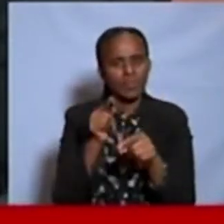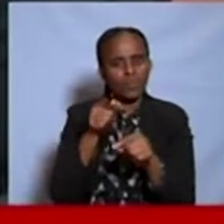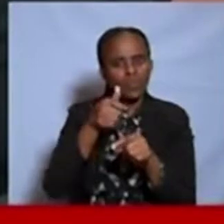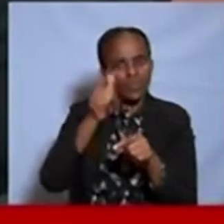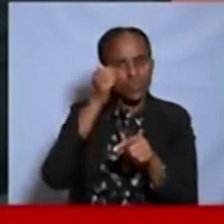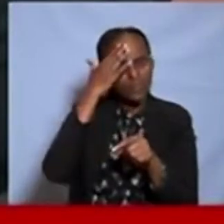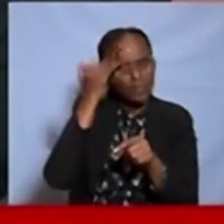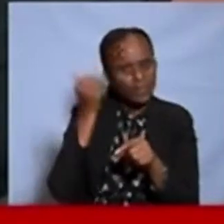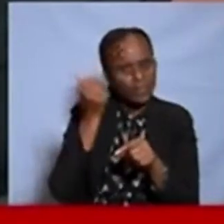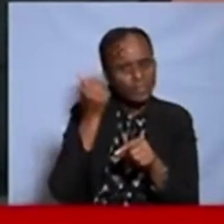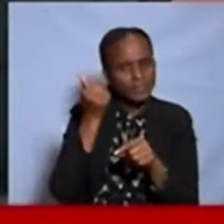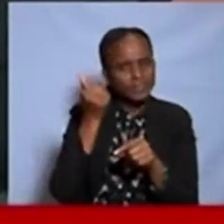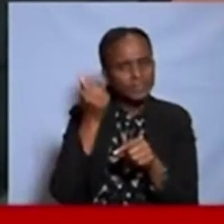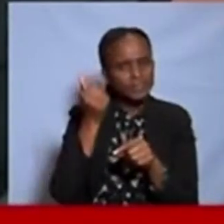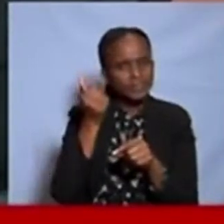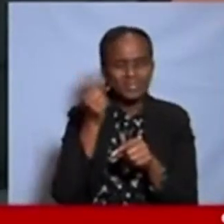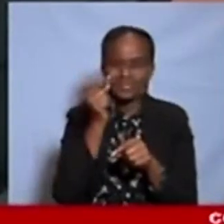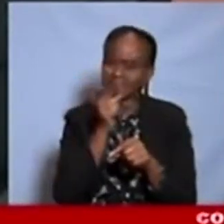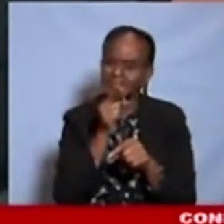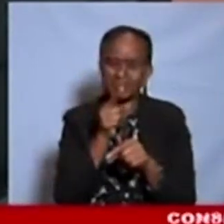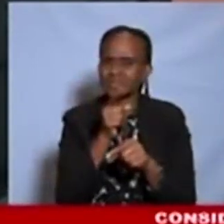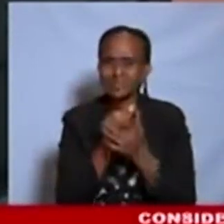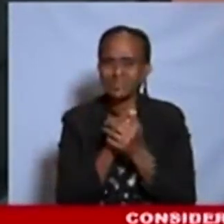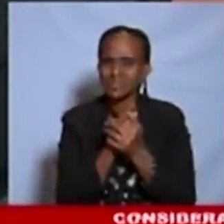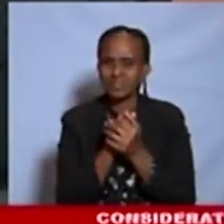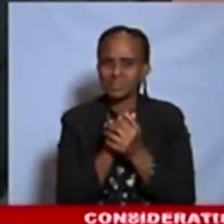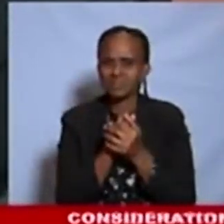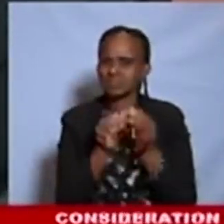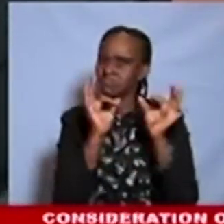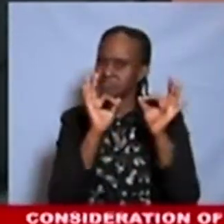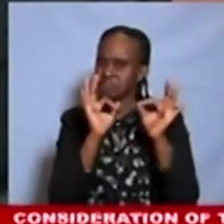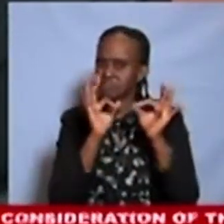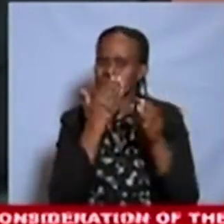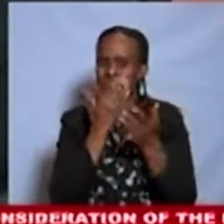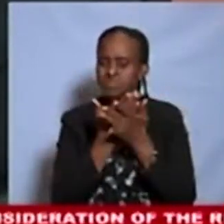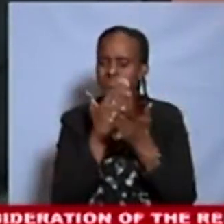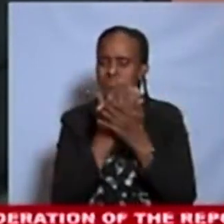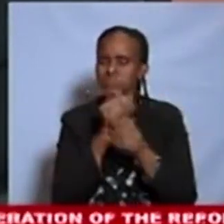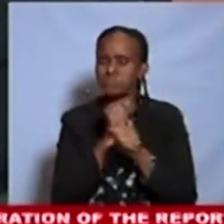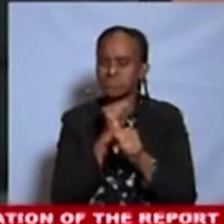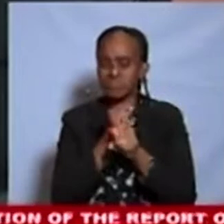forgo? It really doesn't go well, Chair. I submit.